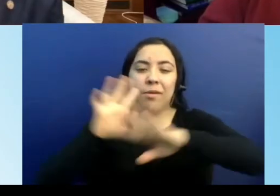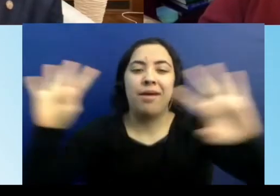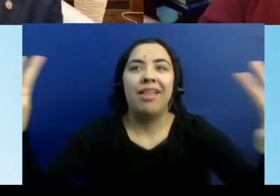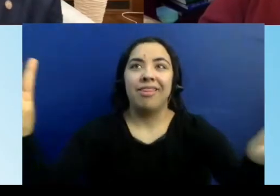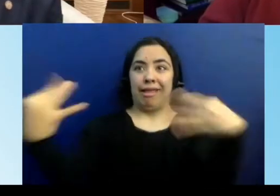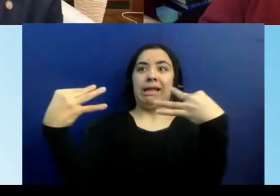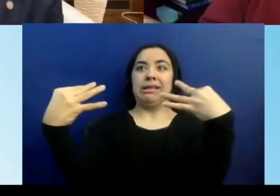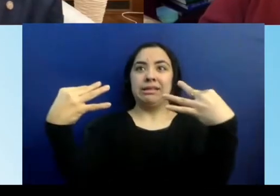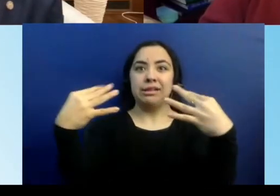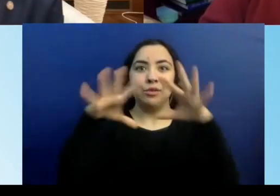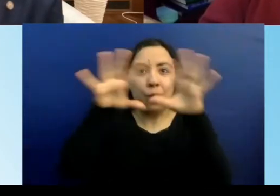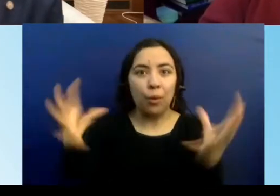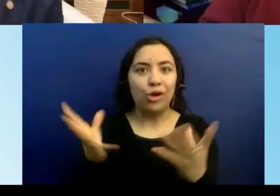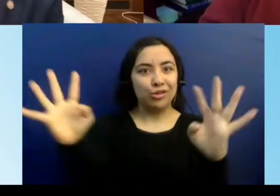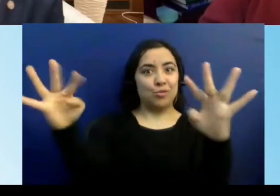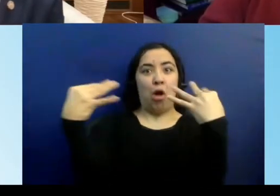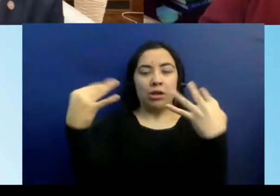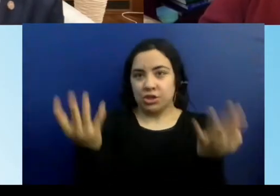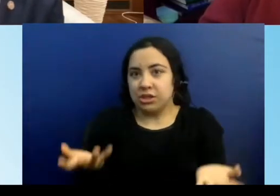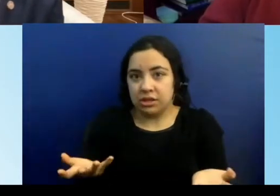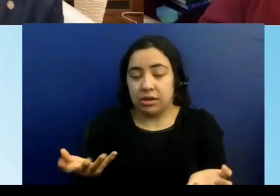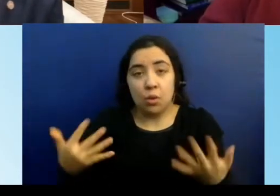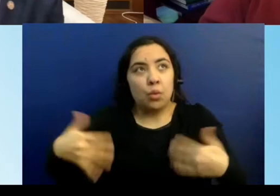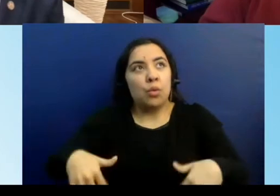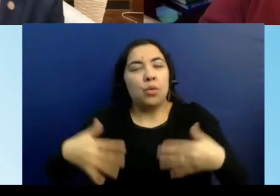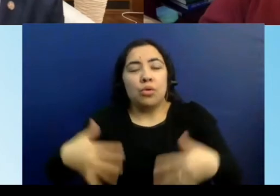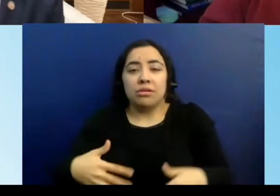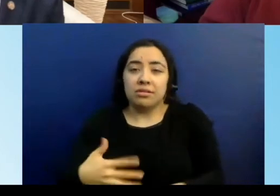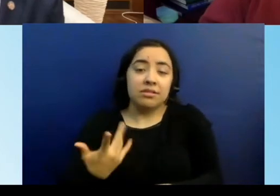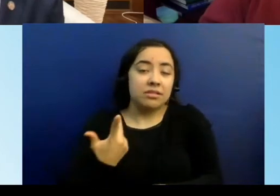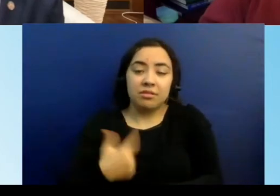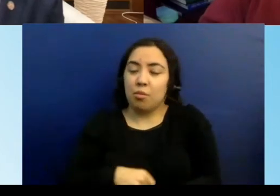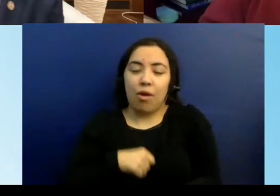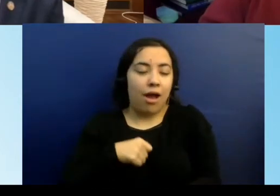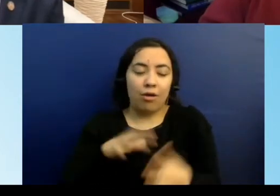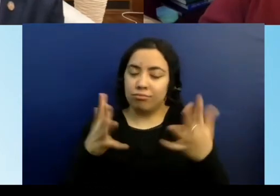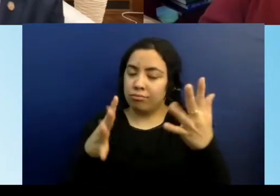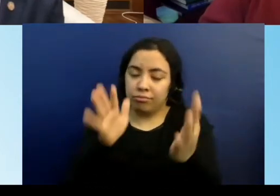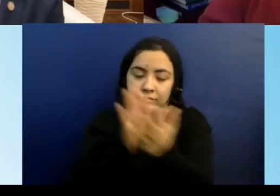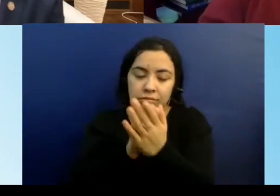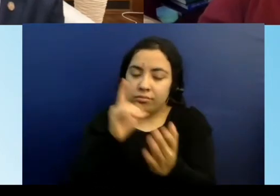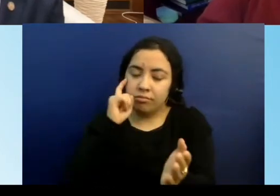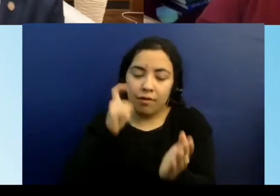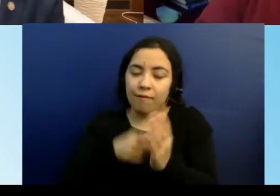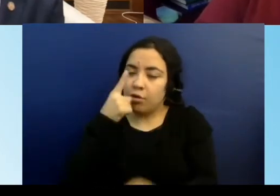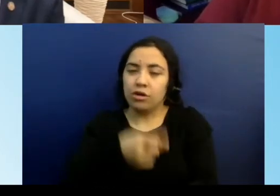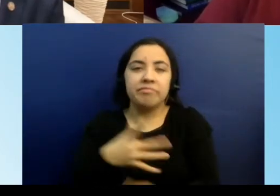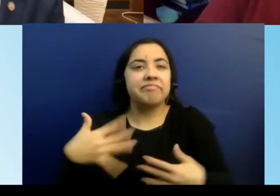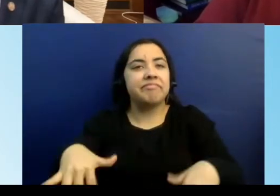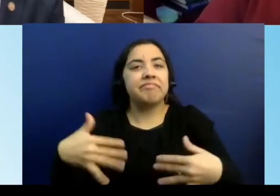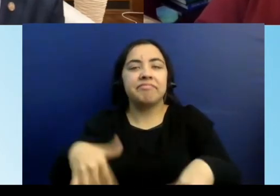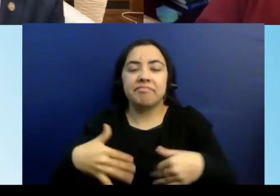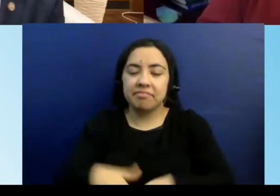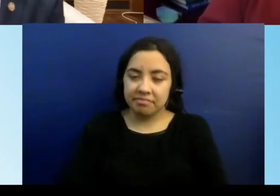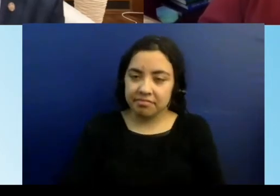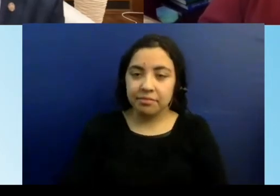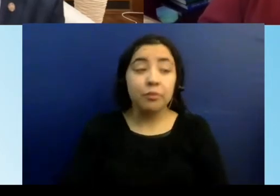watching, just a lot of pride, a lot of pride for her. Yeah, and I think for our